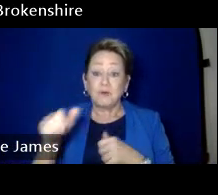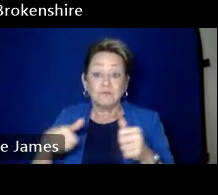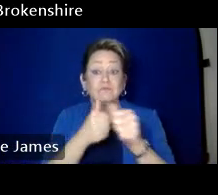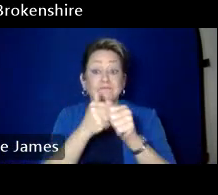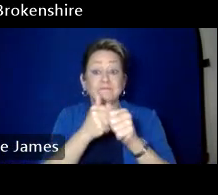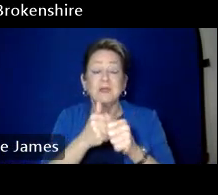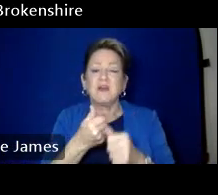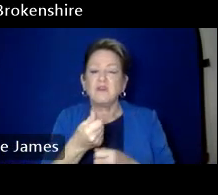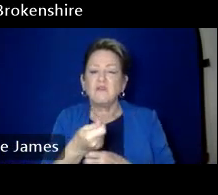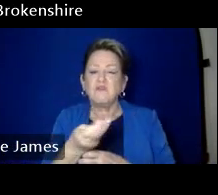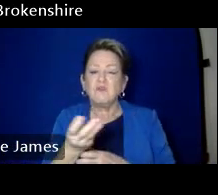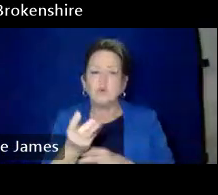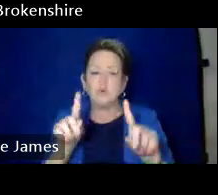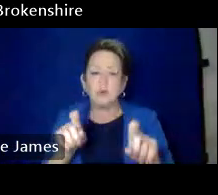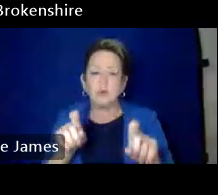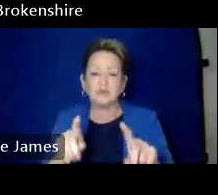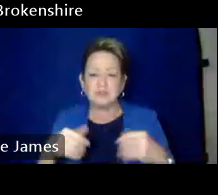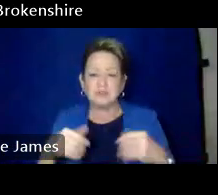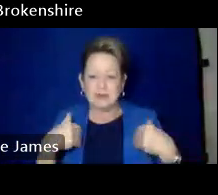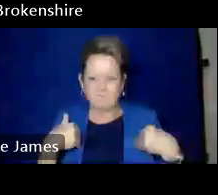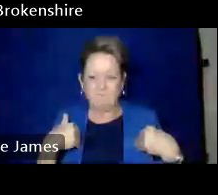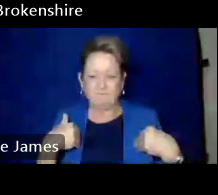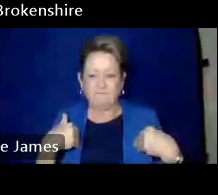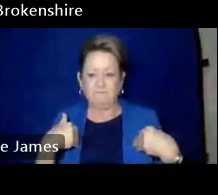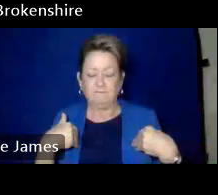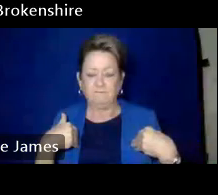had a few questions. One